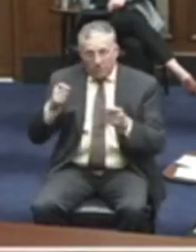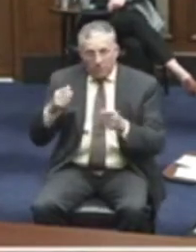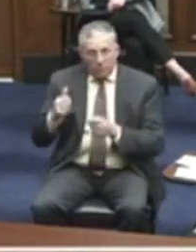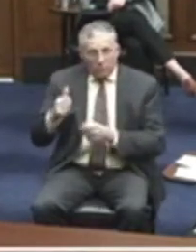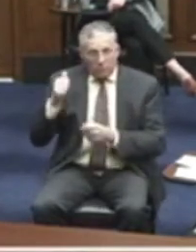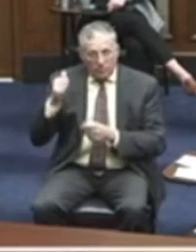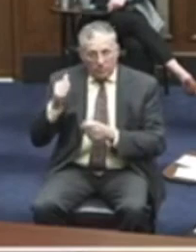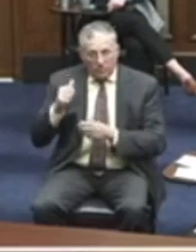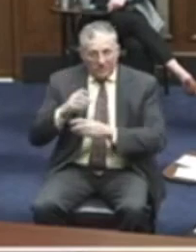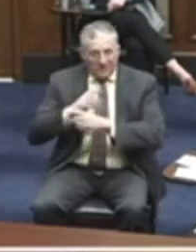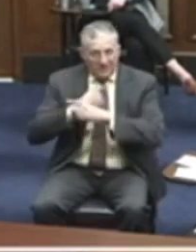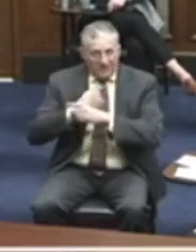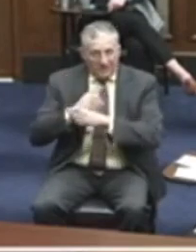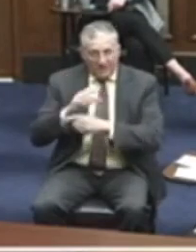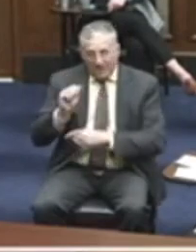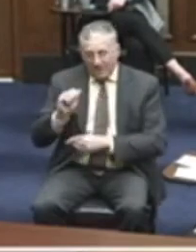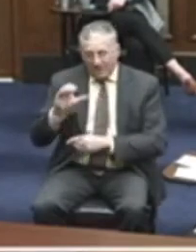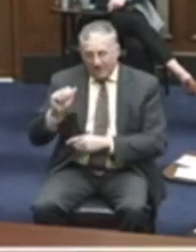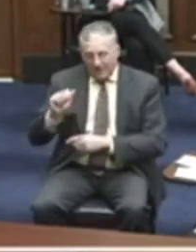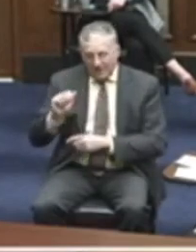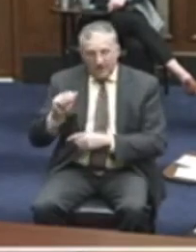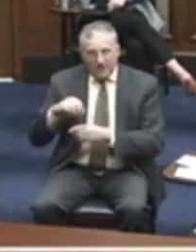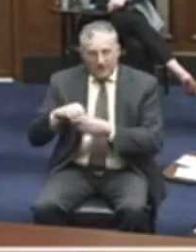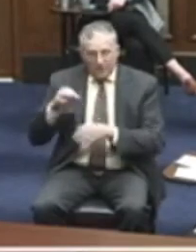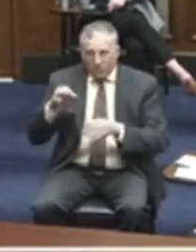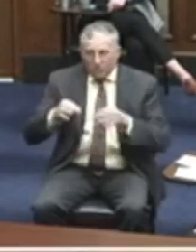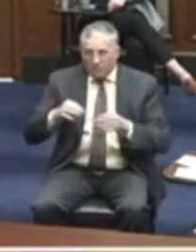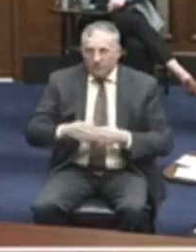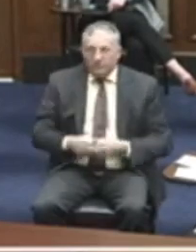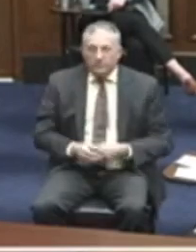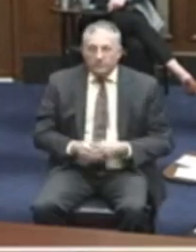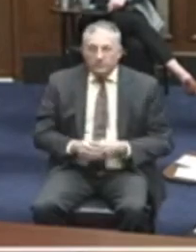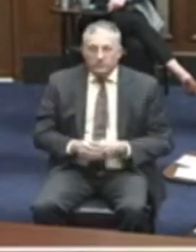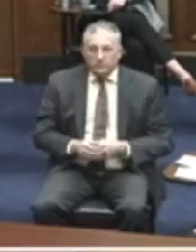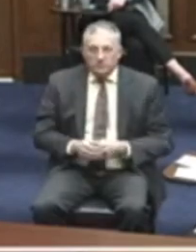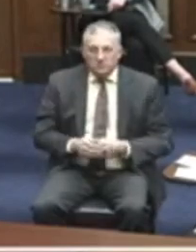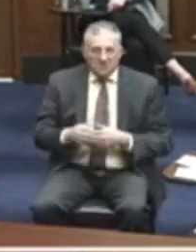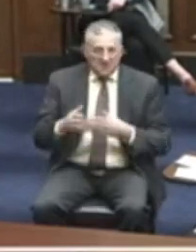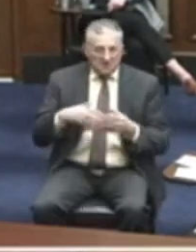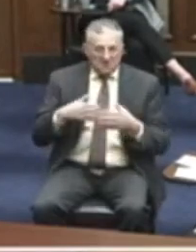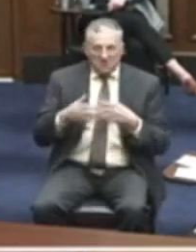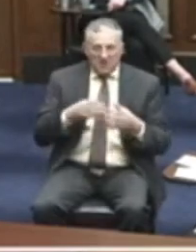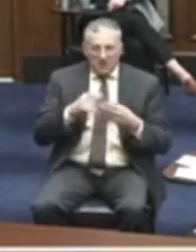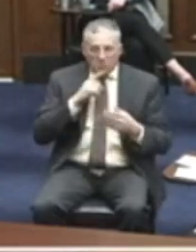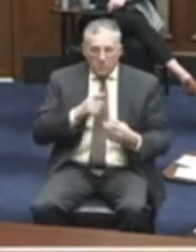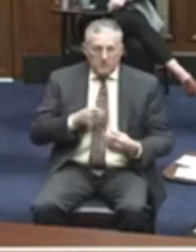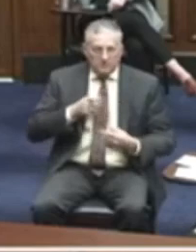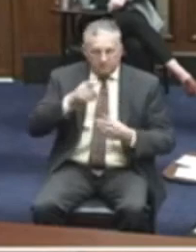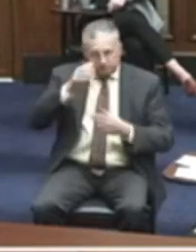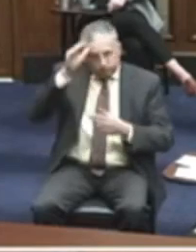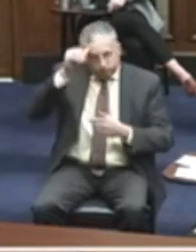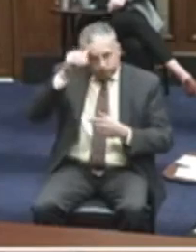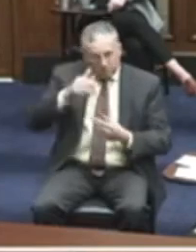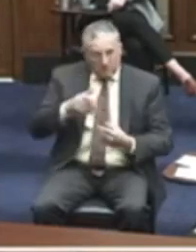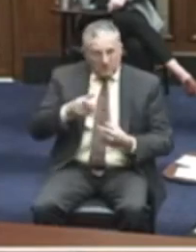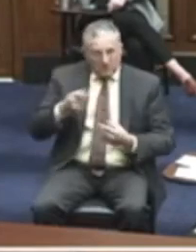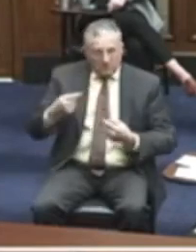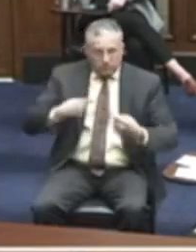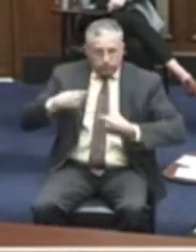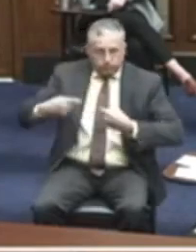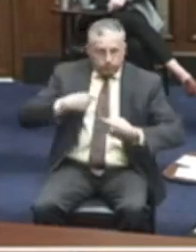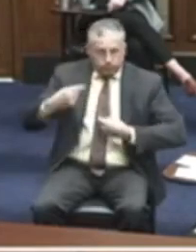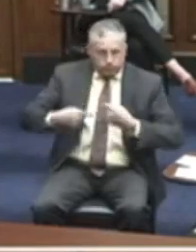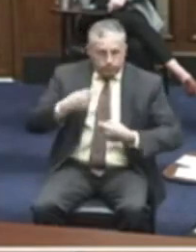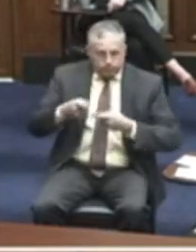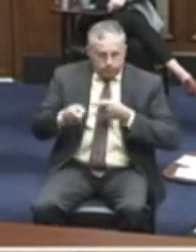to defend the ACA in court. Despite these relentless attacks, and thanks to the tireless